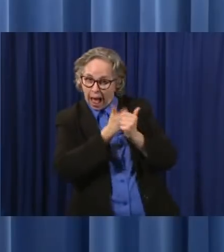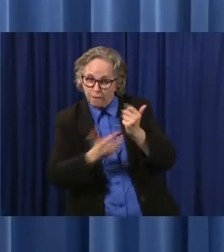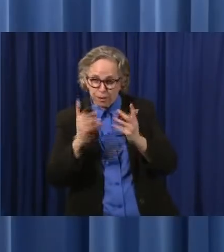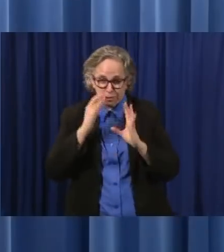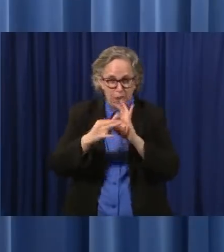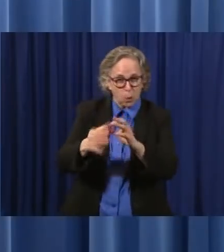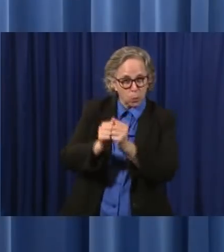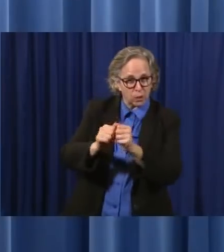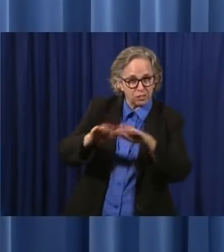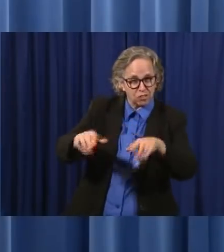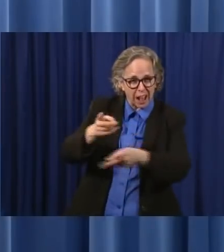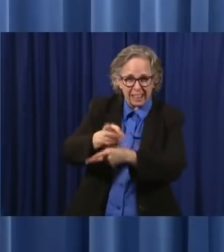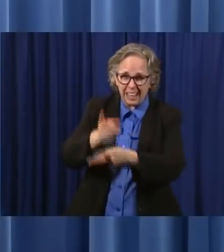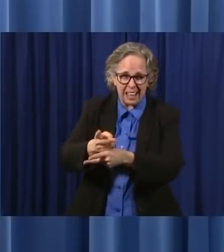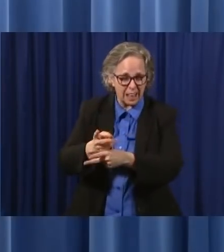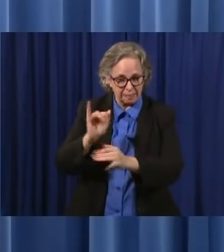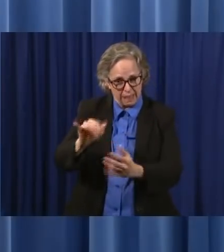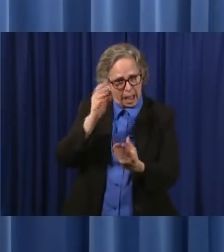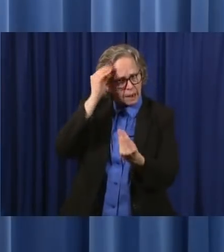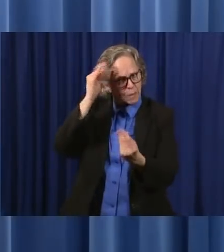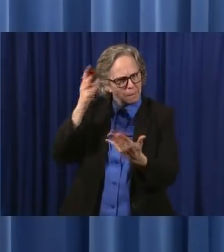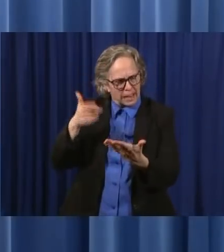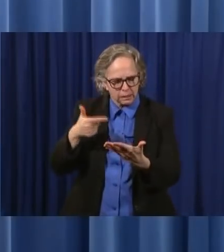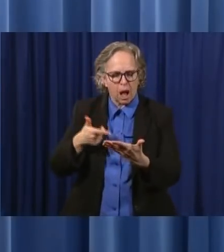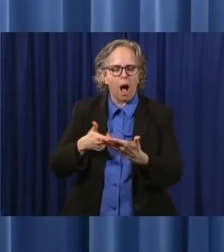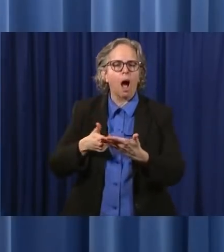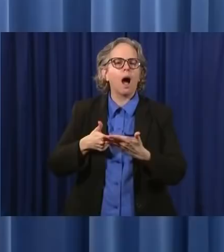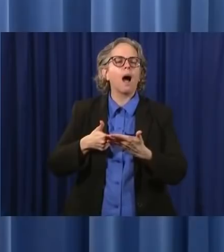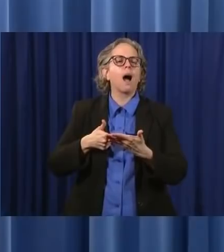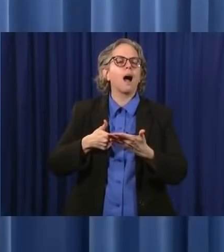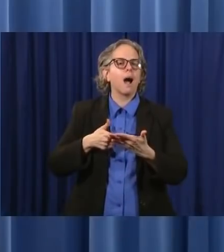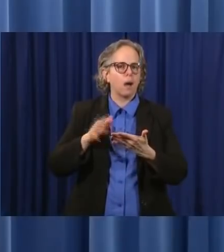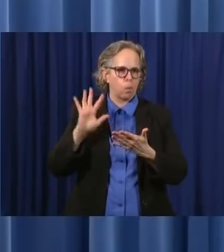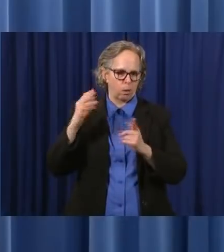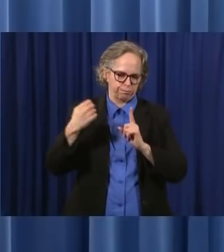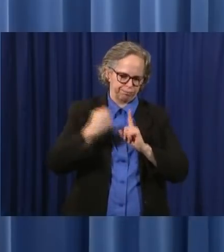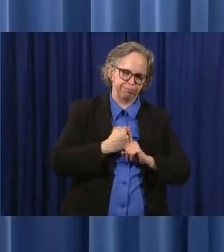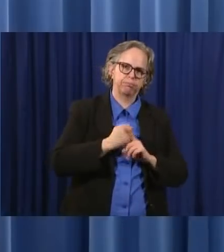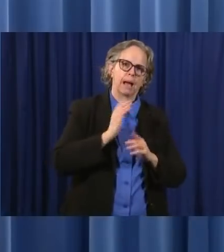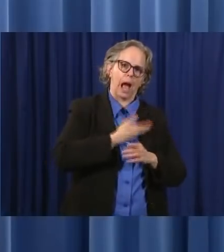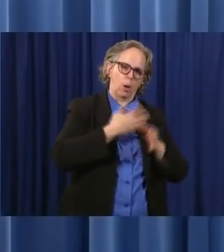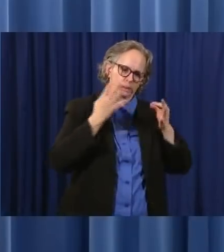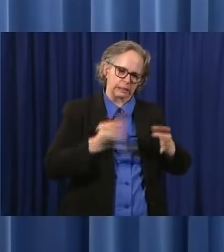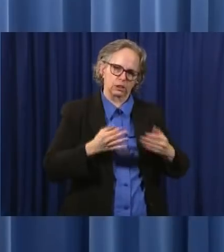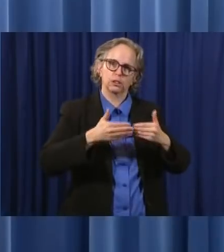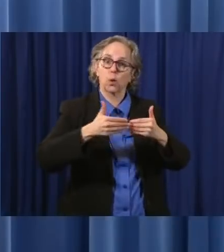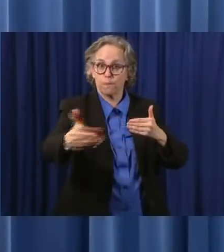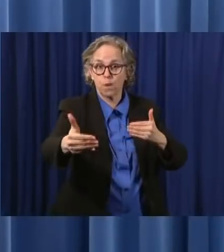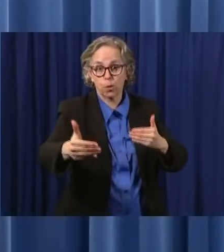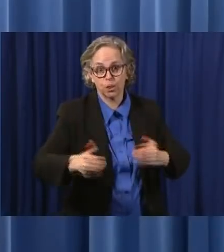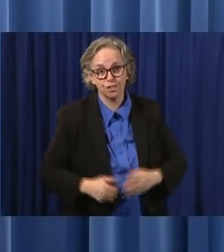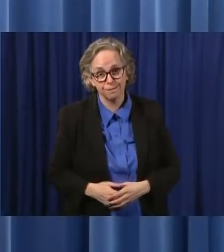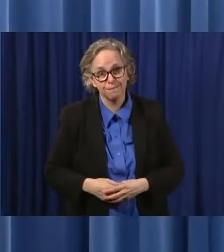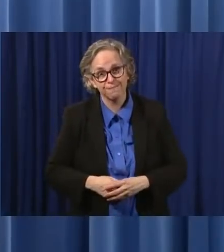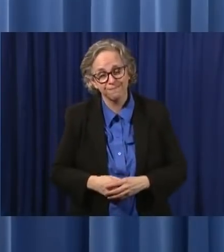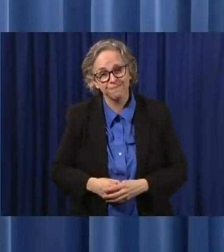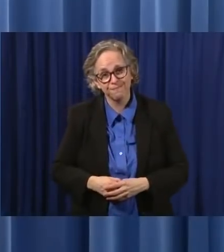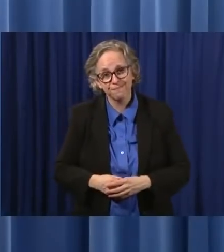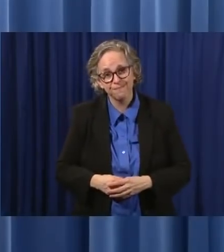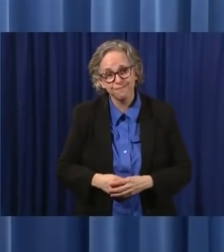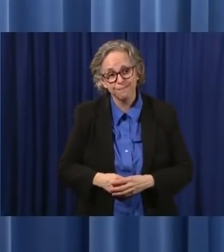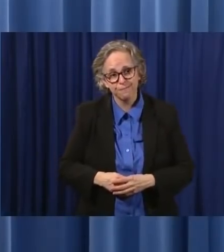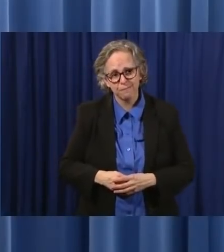That information will also continue to inform what we do. We know that Ohio's child